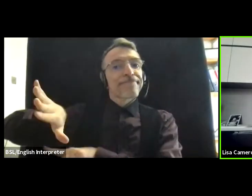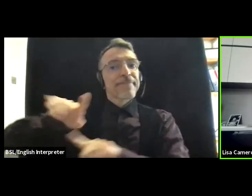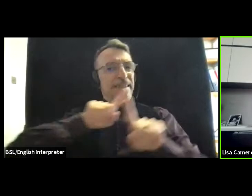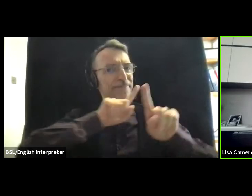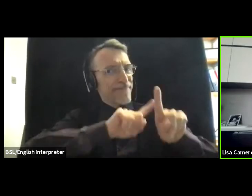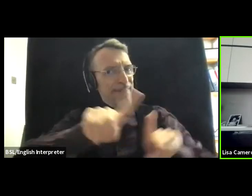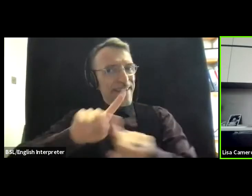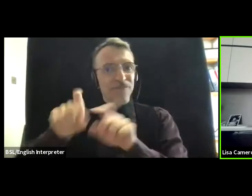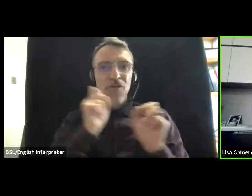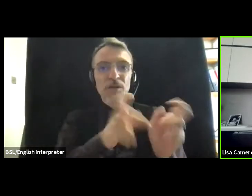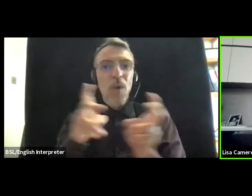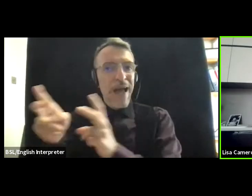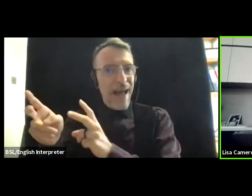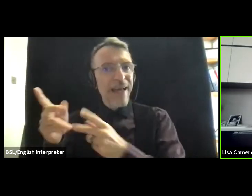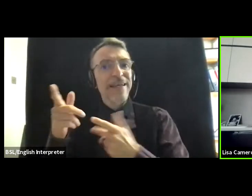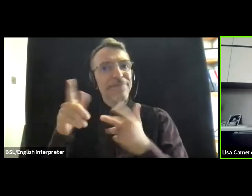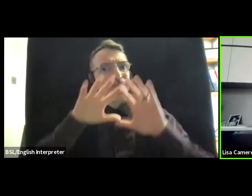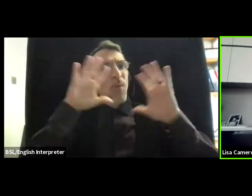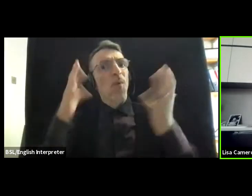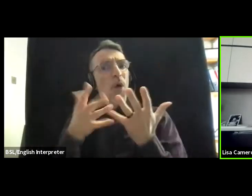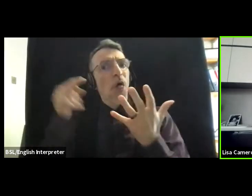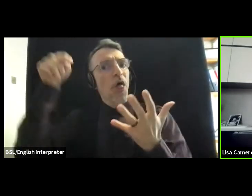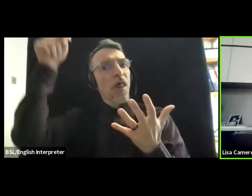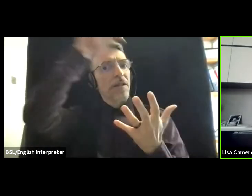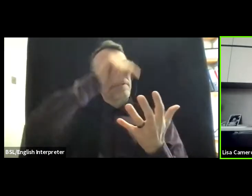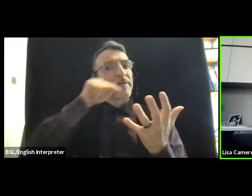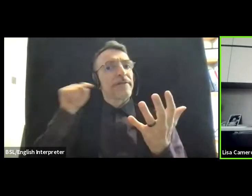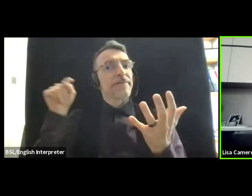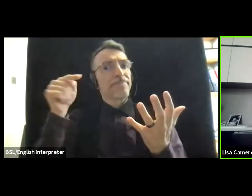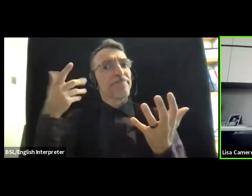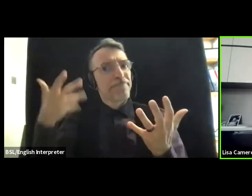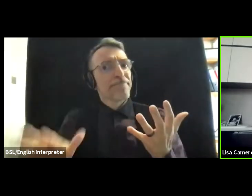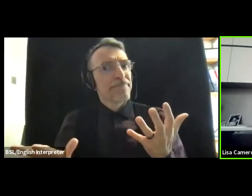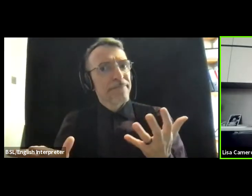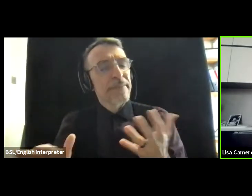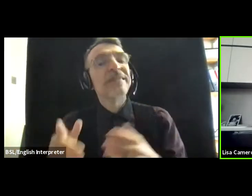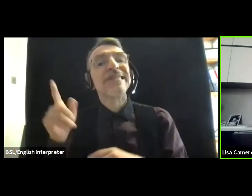across the world. And having that double